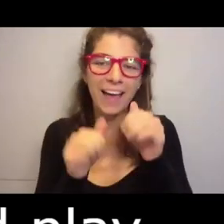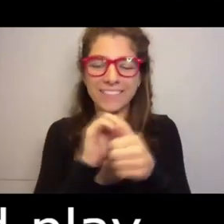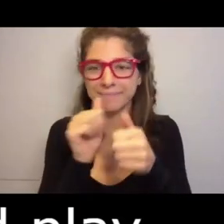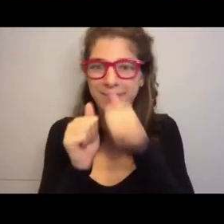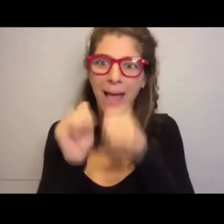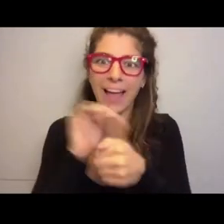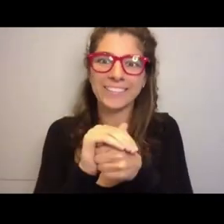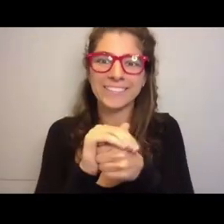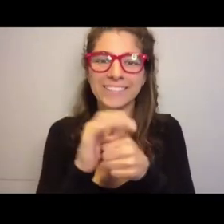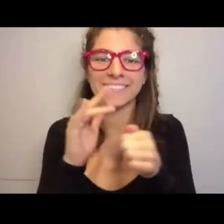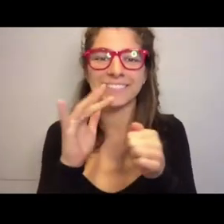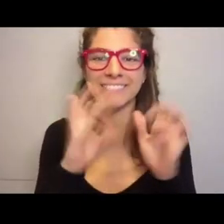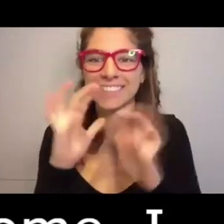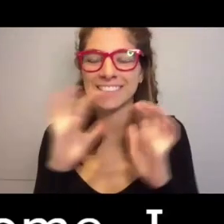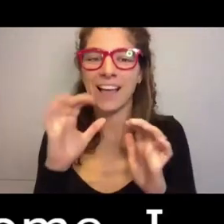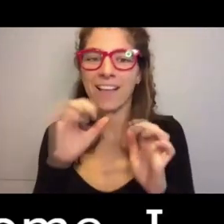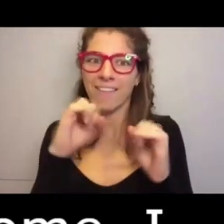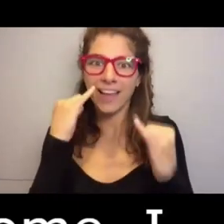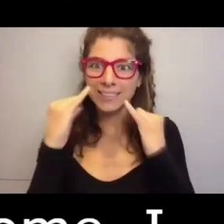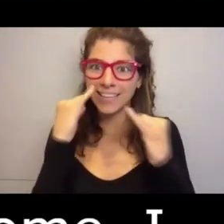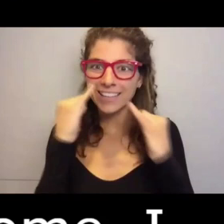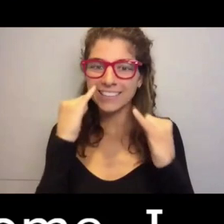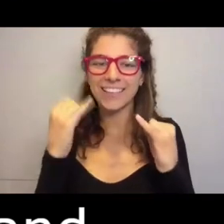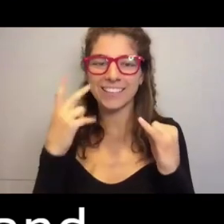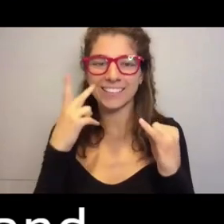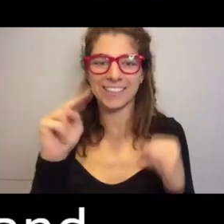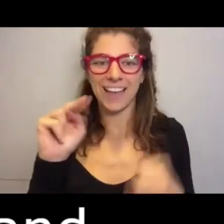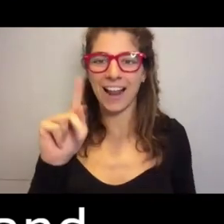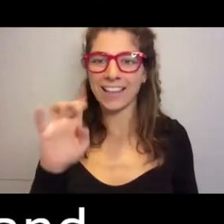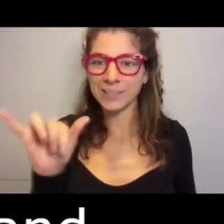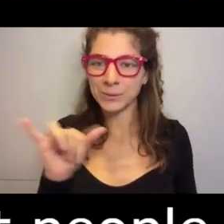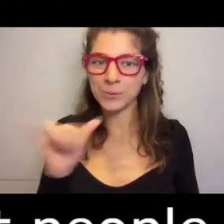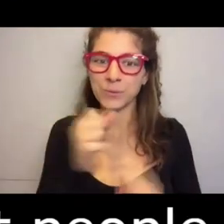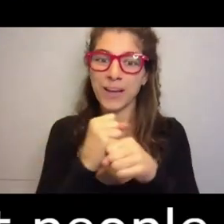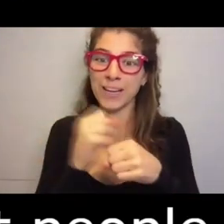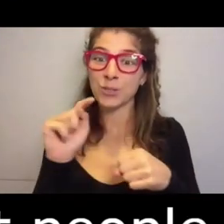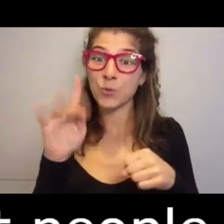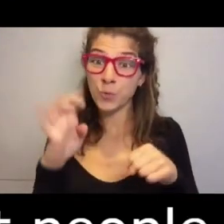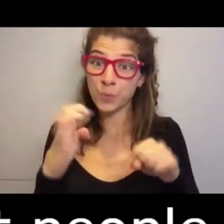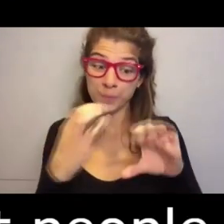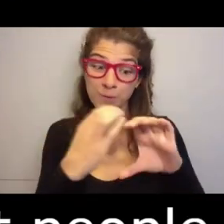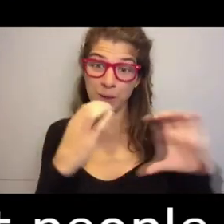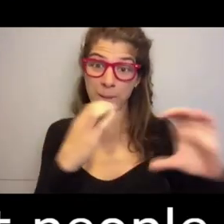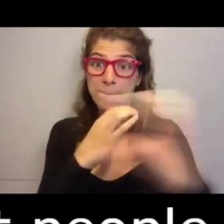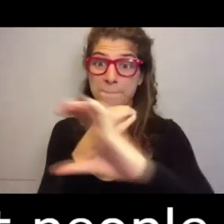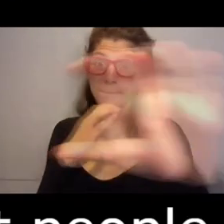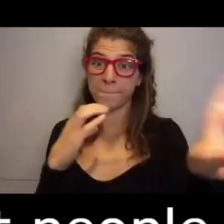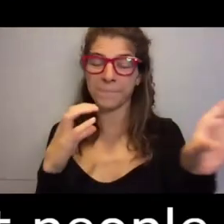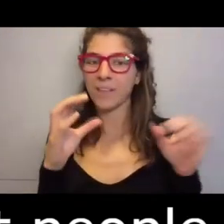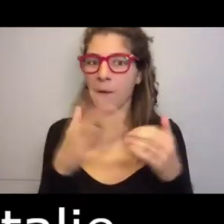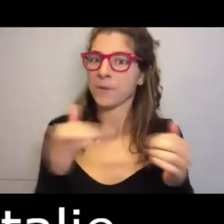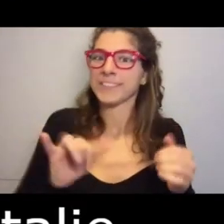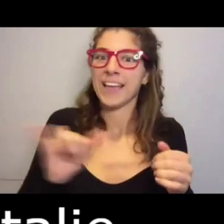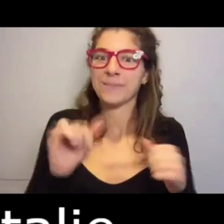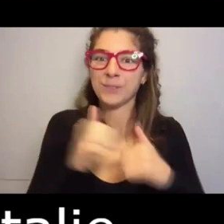I love the ideas people are sharing. I see that Natalie also created tubes. So there are some similar structures that we're starting